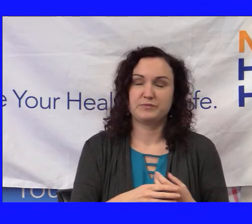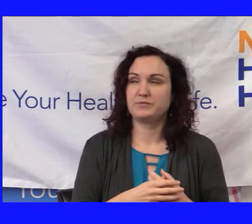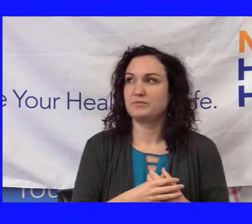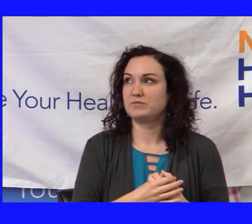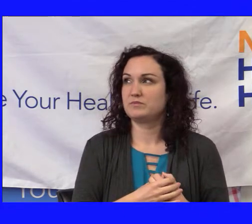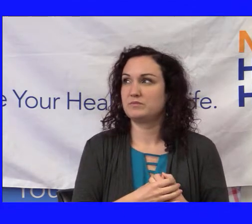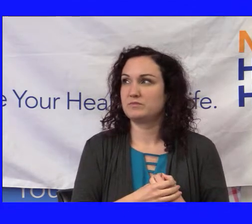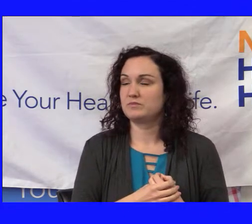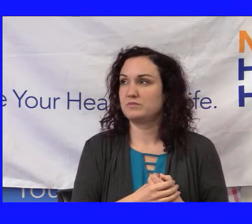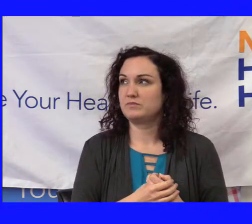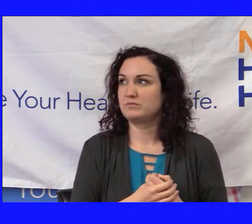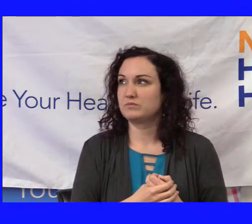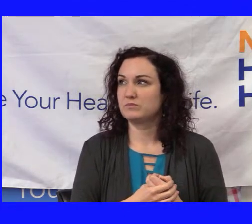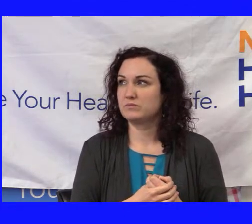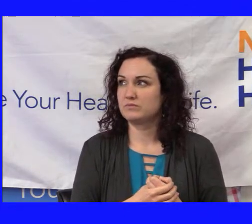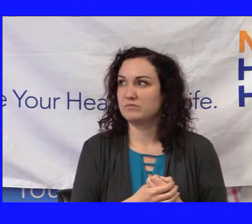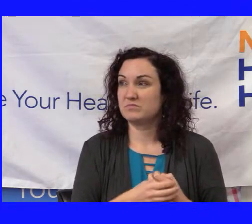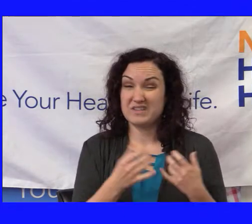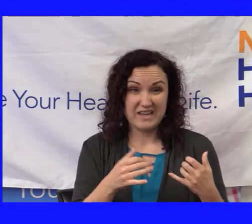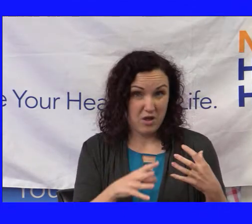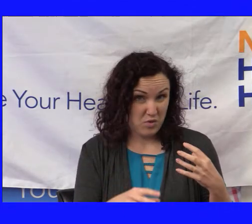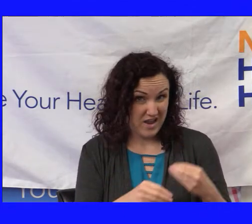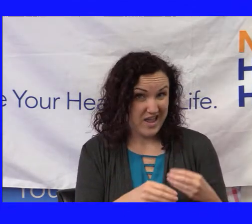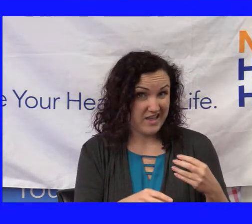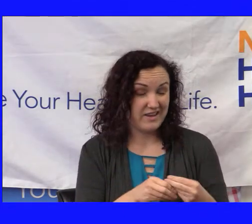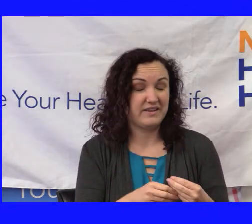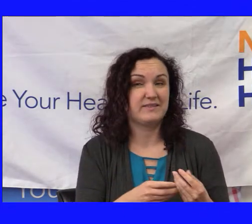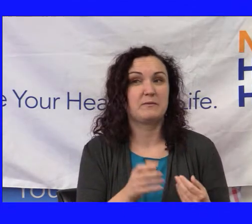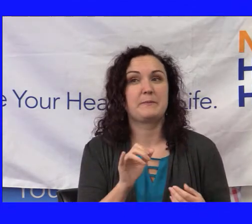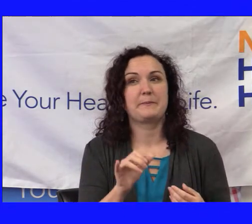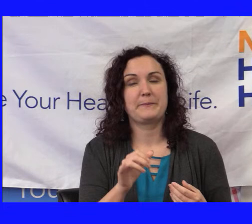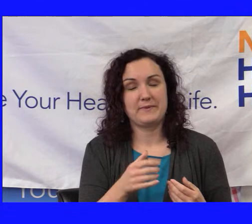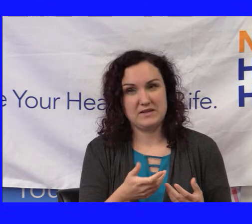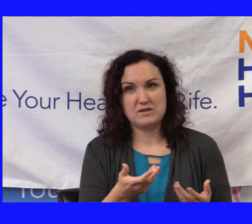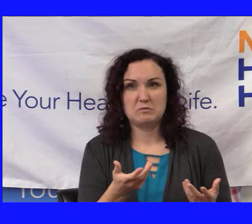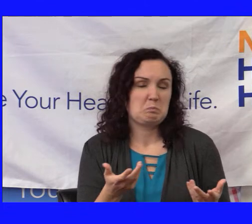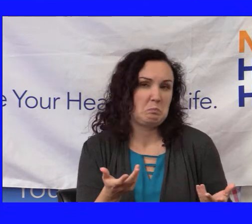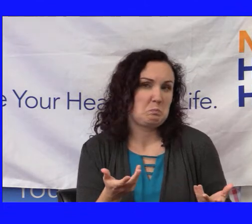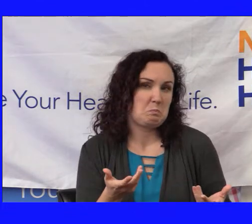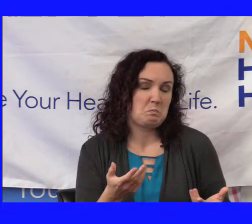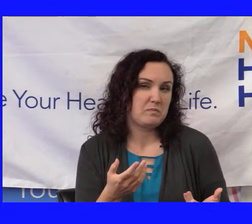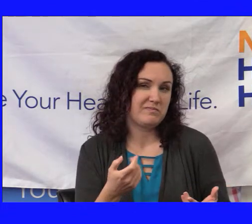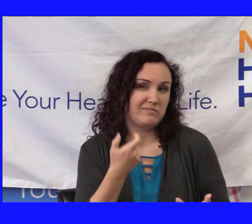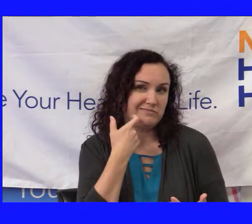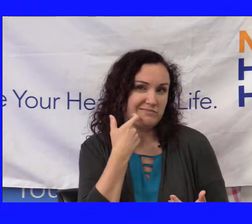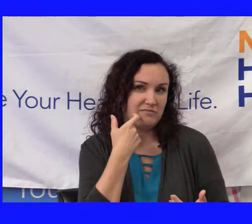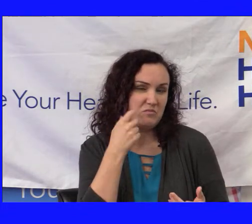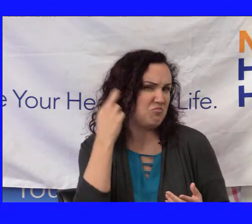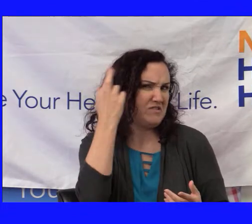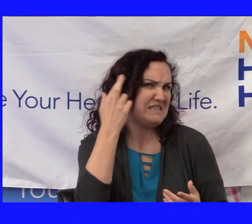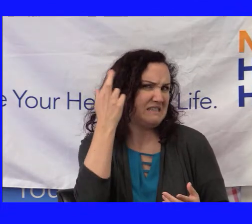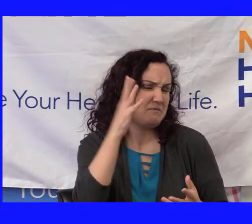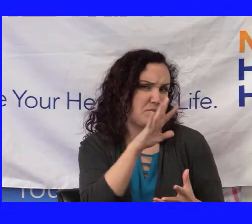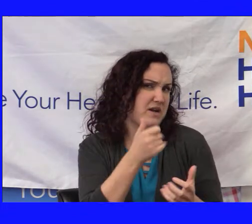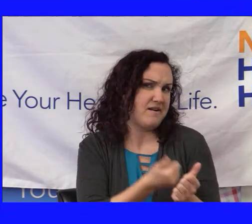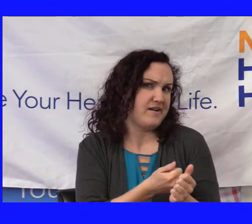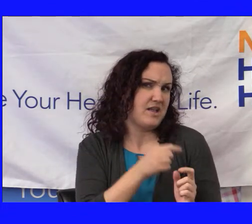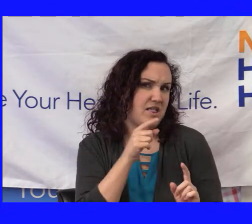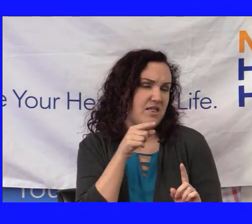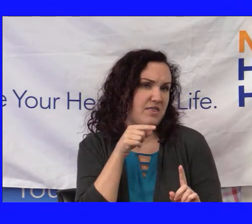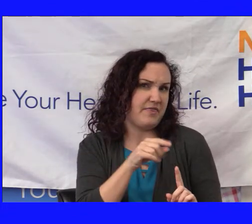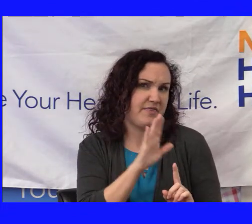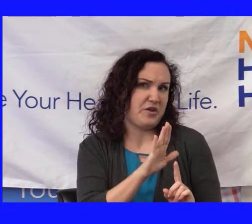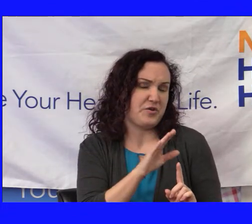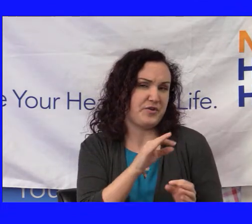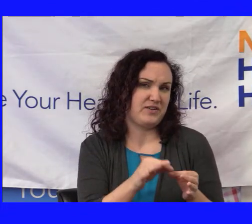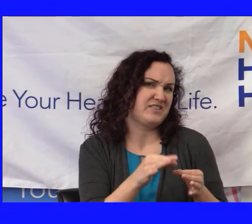And now we're adding on to it. So what has been the reason for their delays? Do